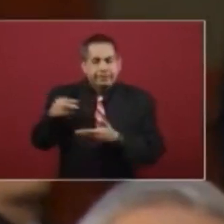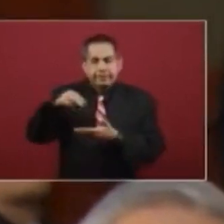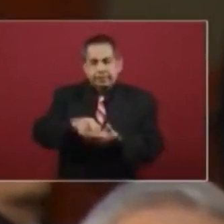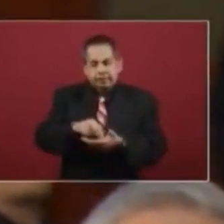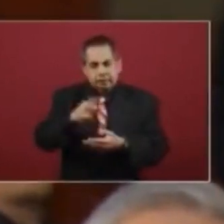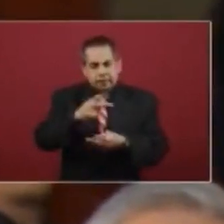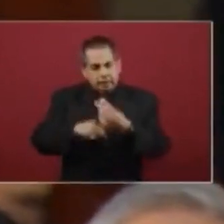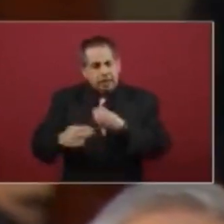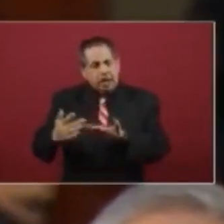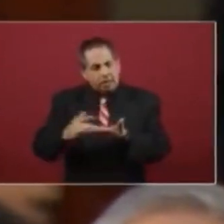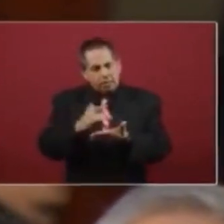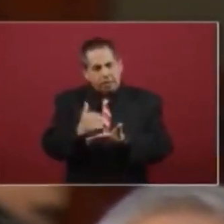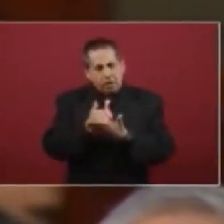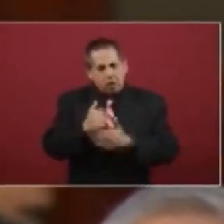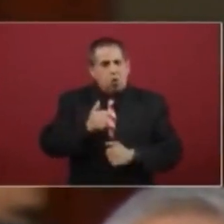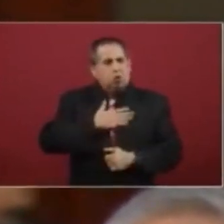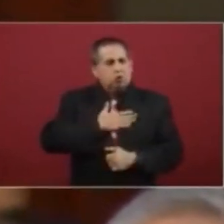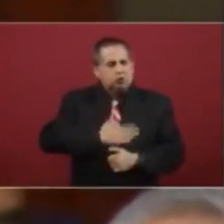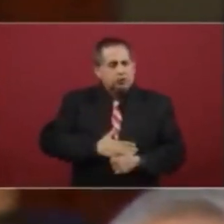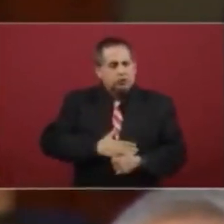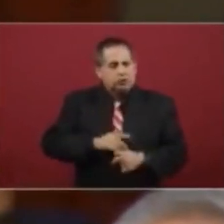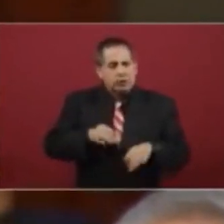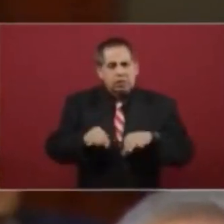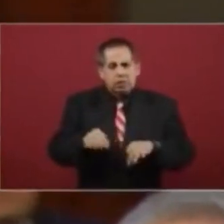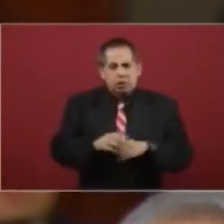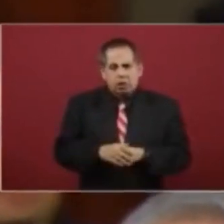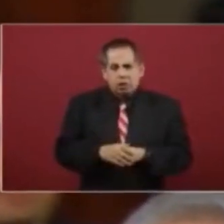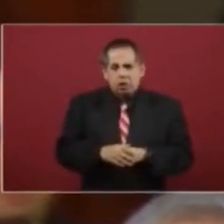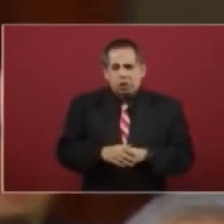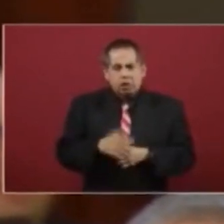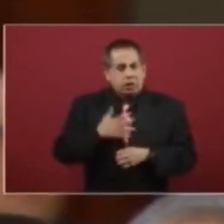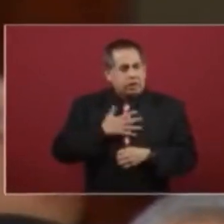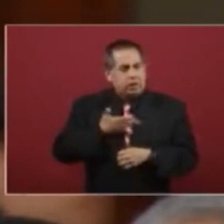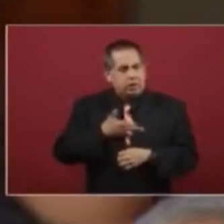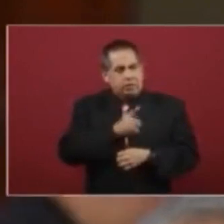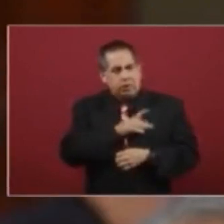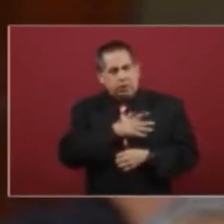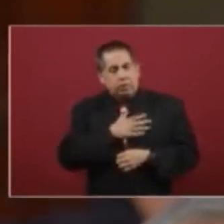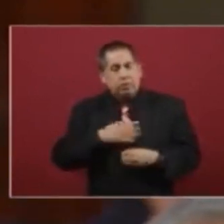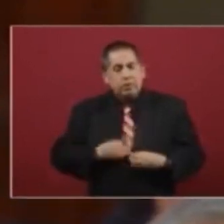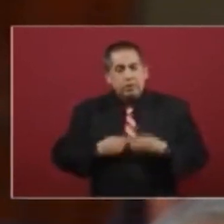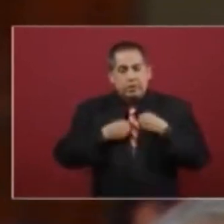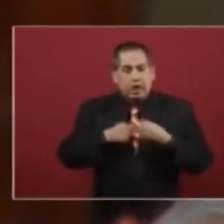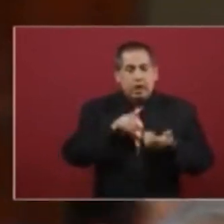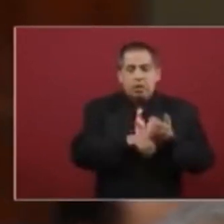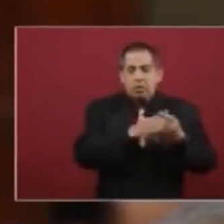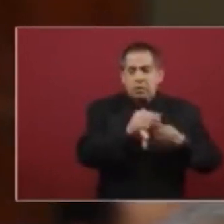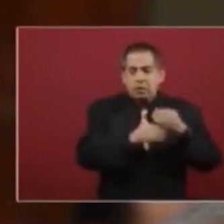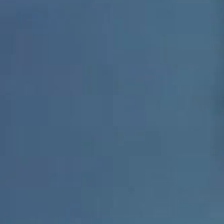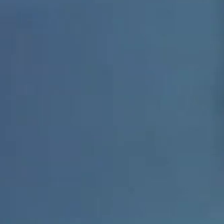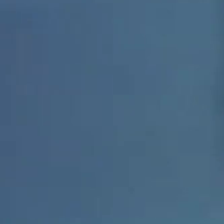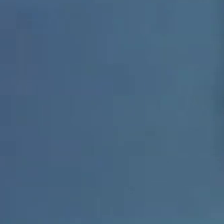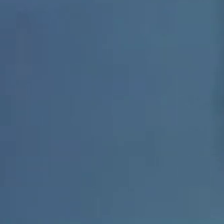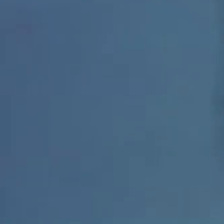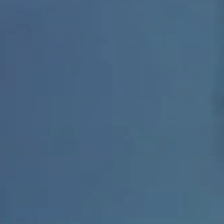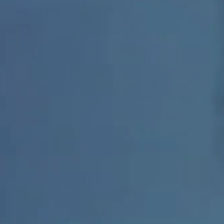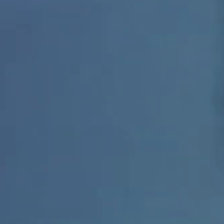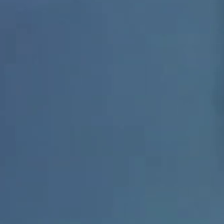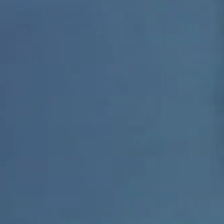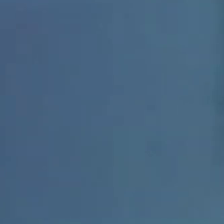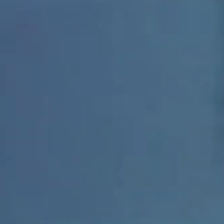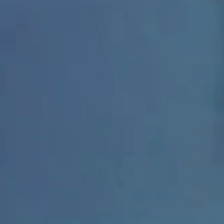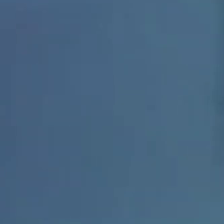like Maldonado. CPJ has documented and is investigating 18 in the last 2 years. That's an average of